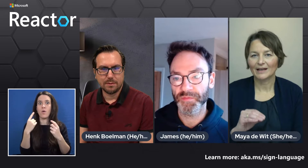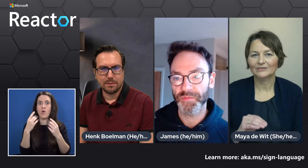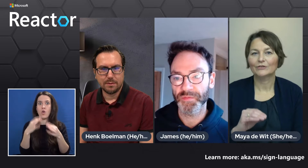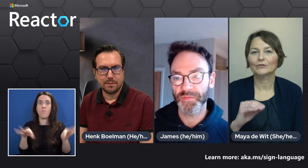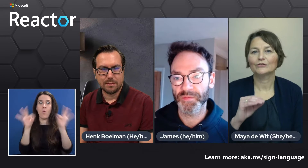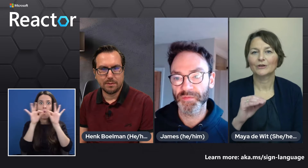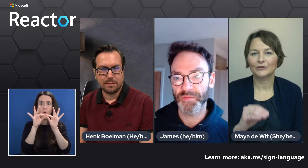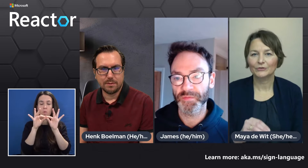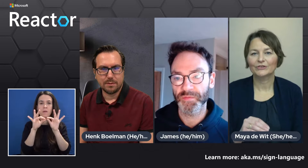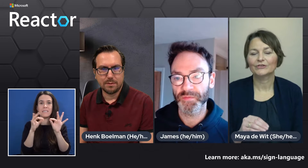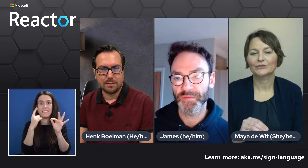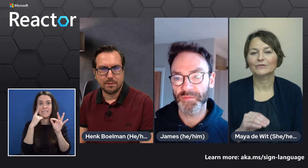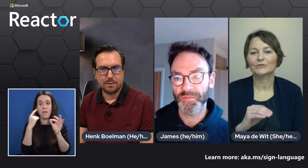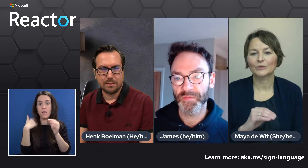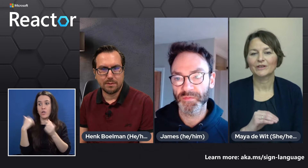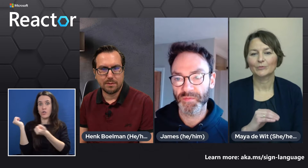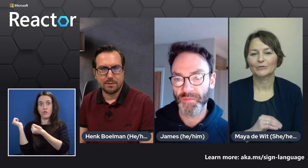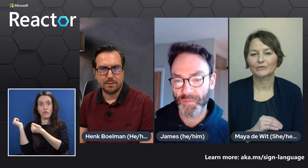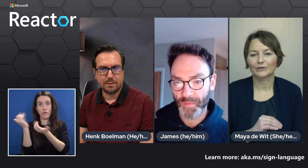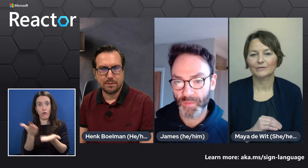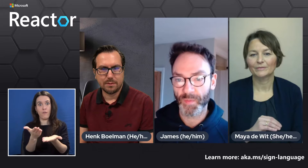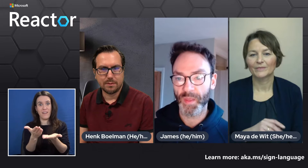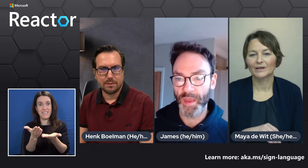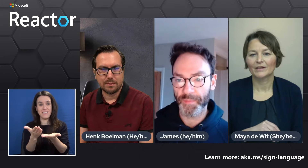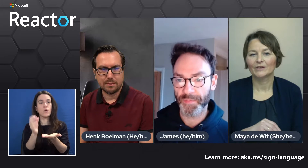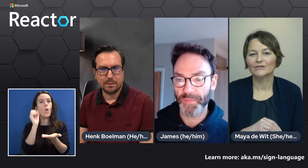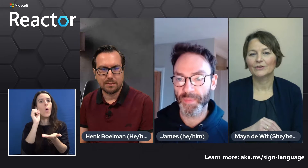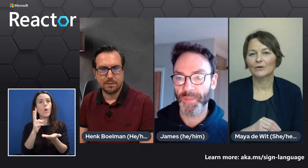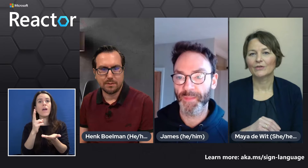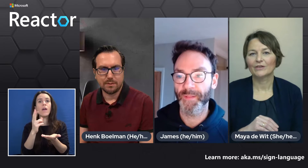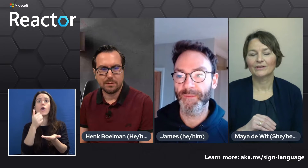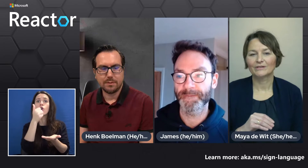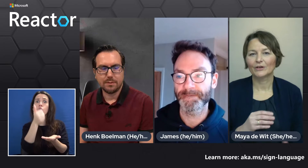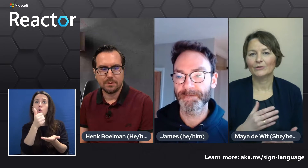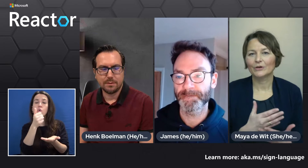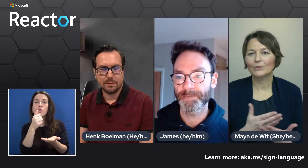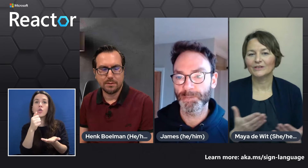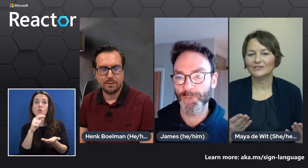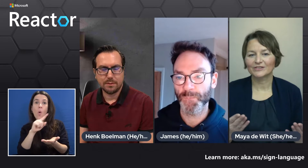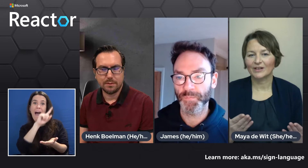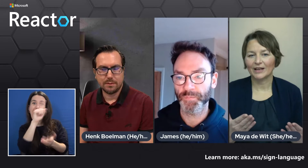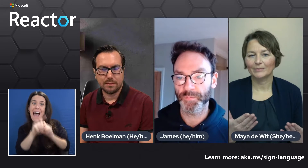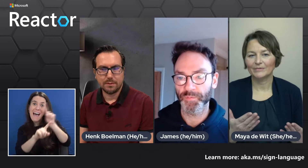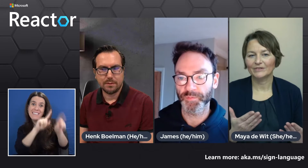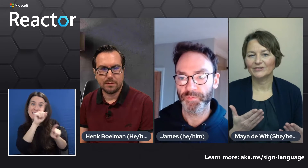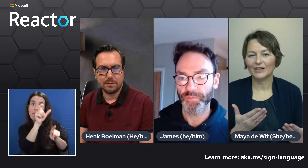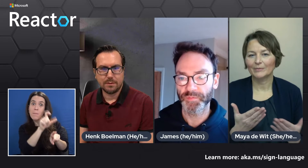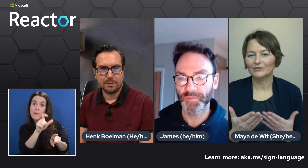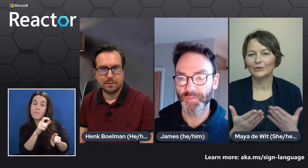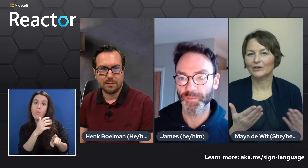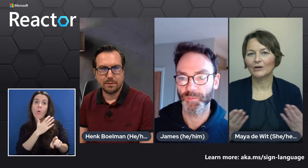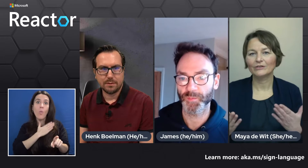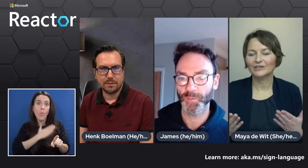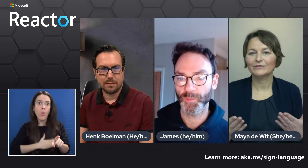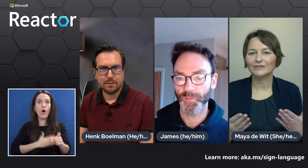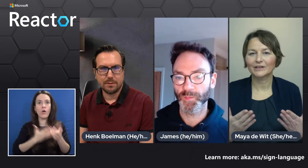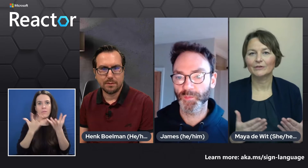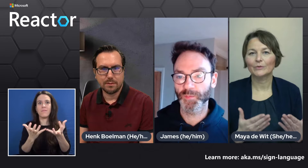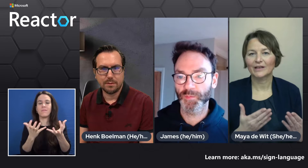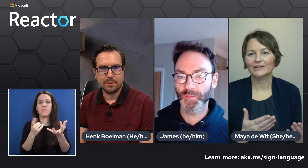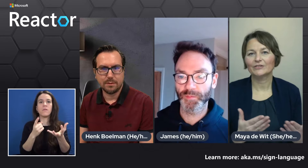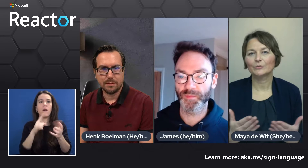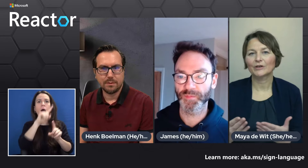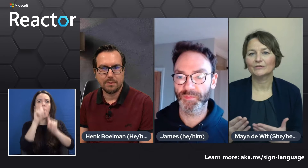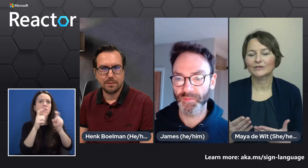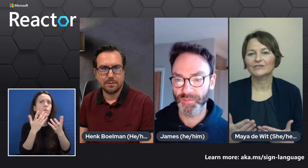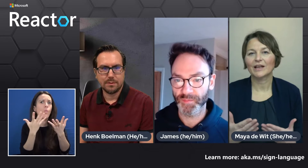to ask those who are using the service what they prefer. Yeah. So, no one is the same as we are all different. Everyone